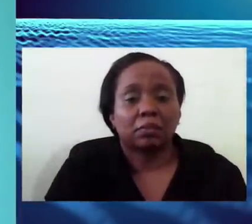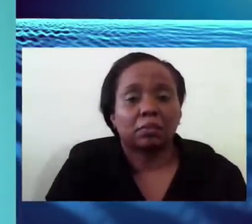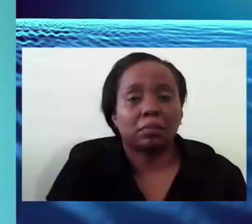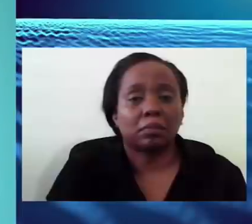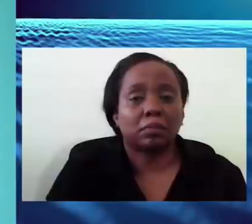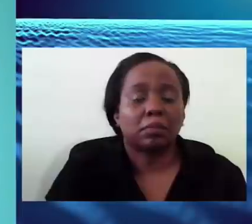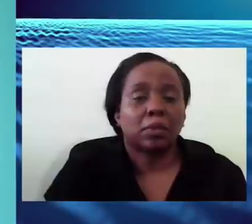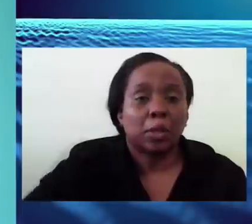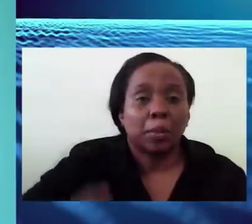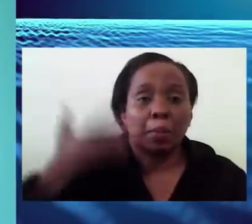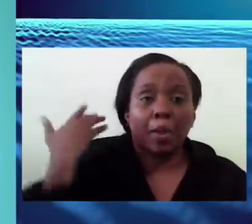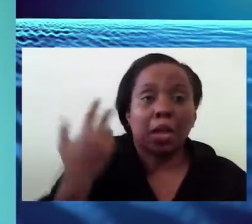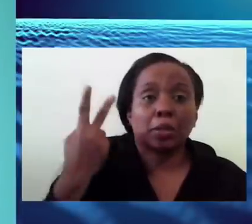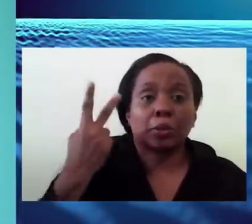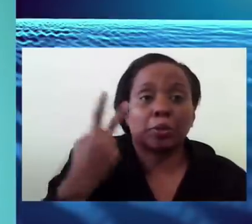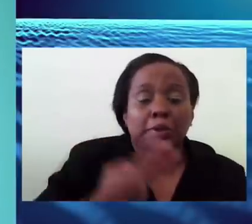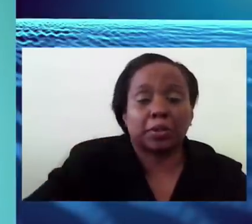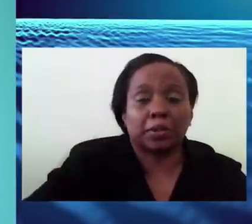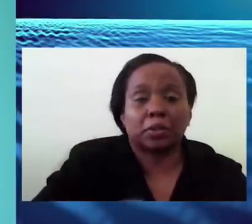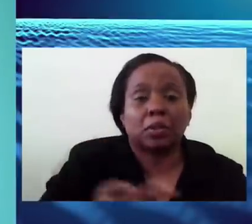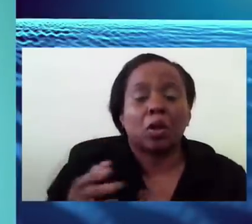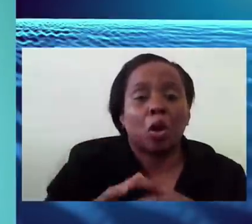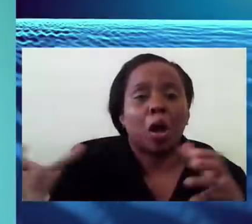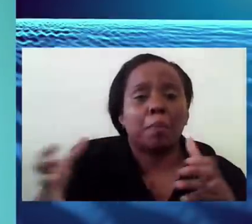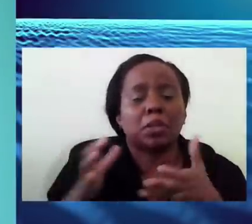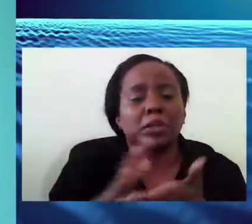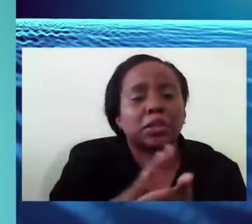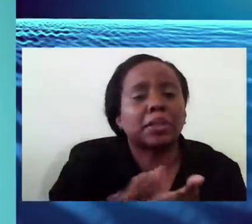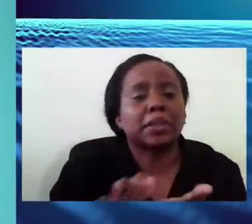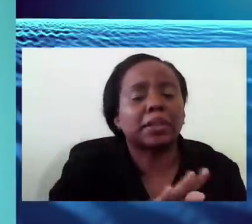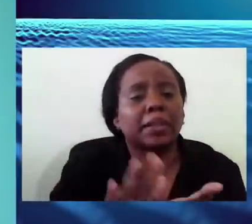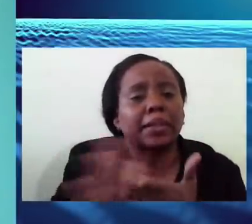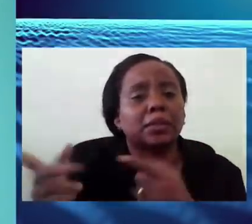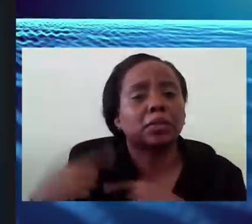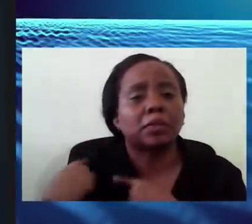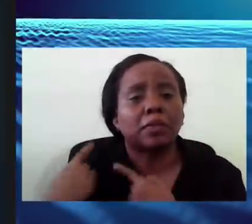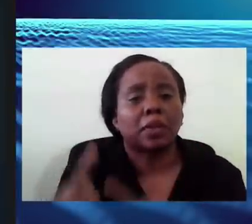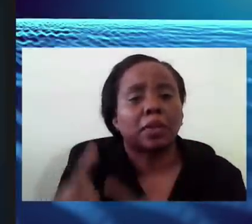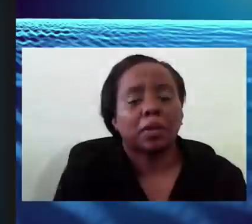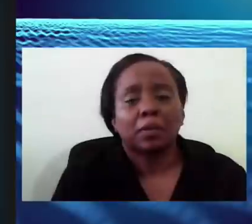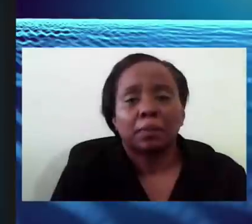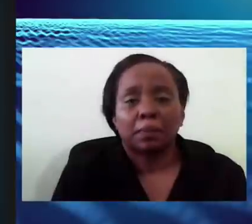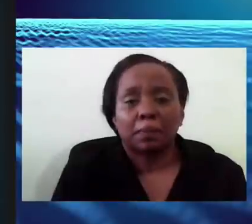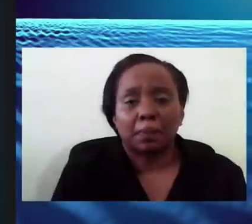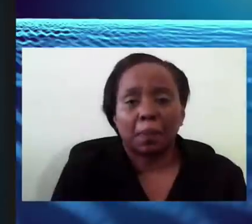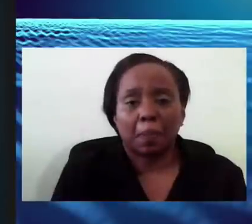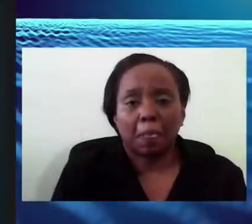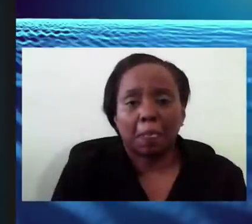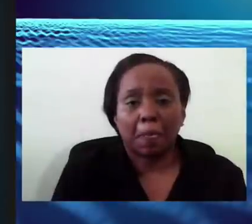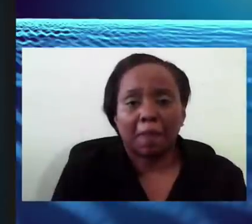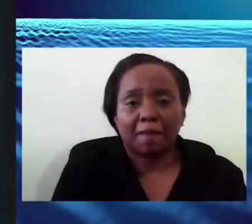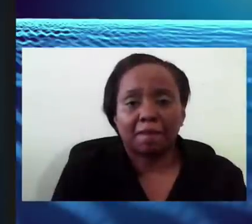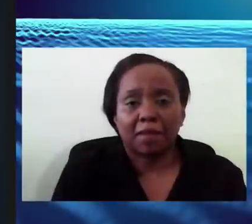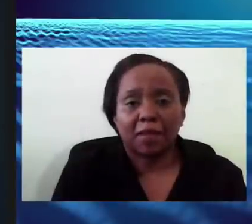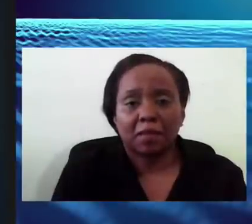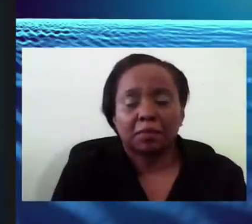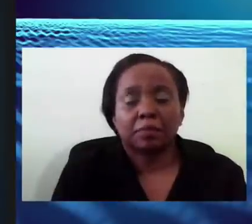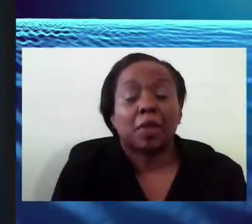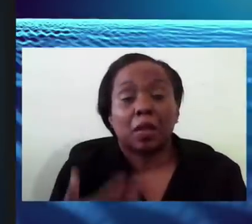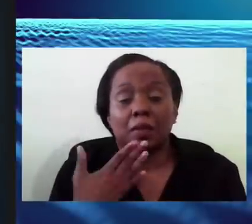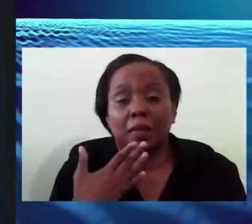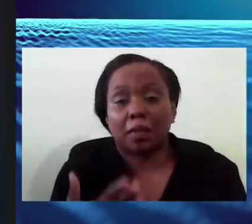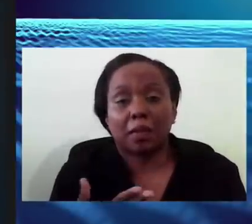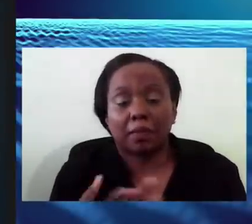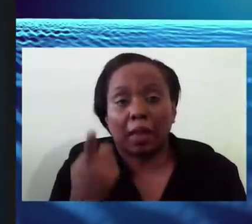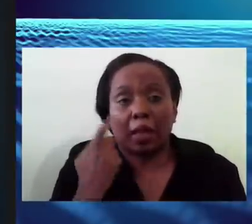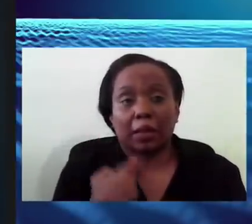that 1,600 kilometers of roads? Barry, thank you for the question.